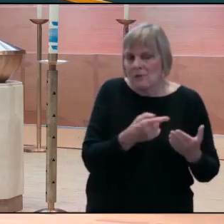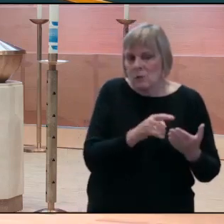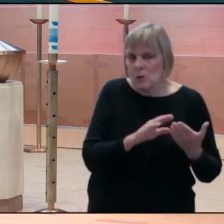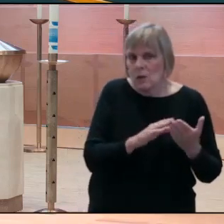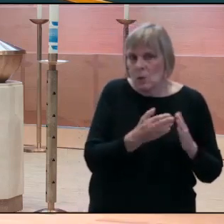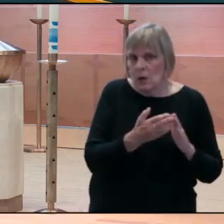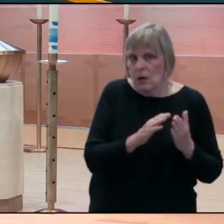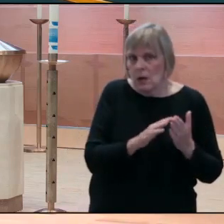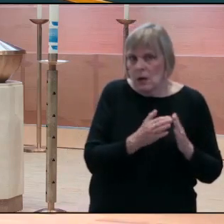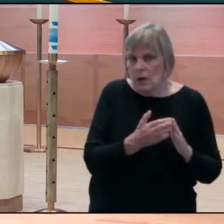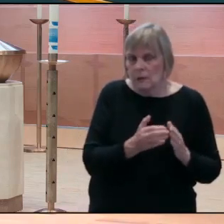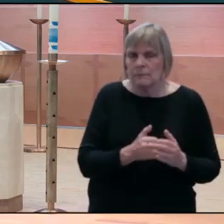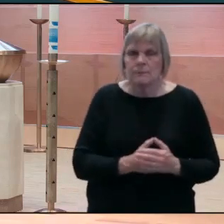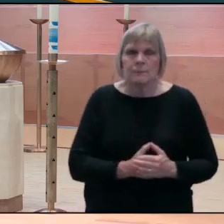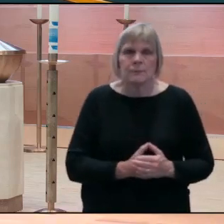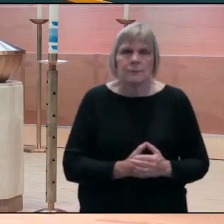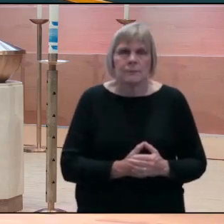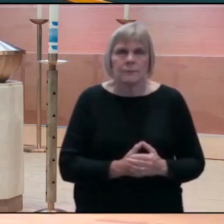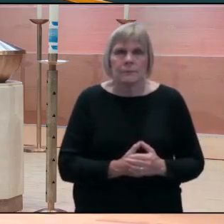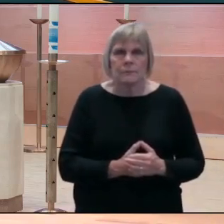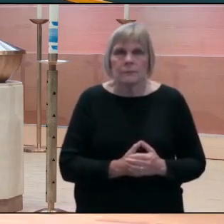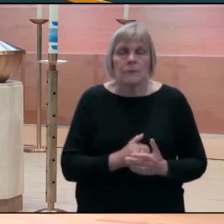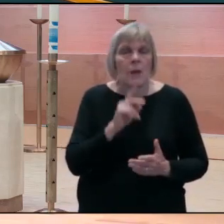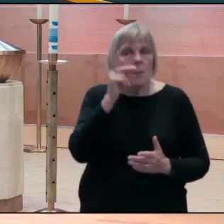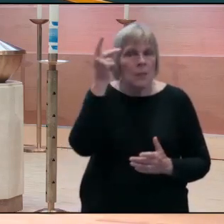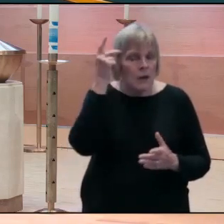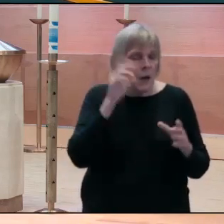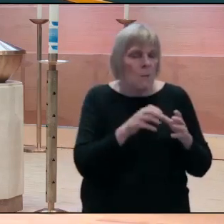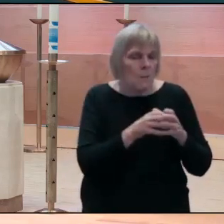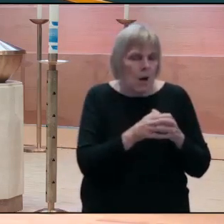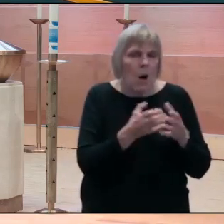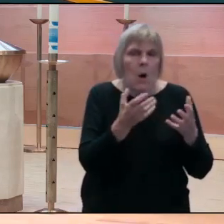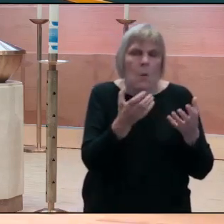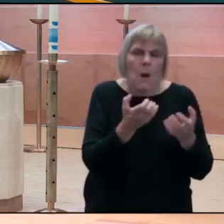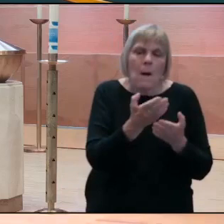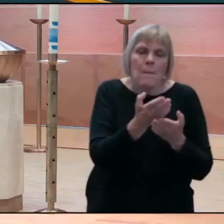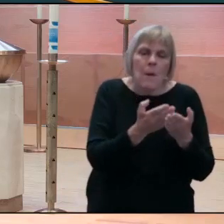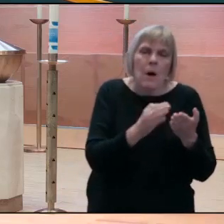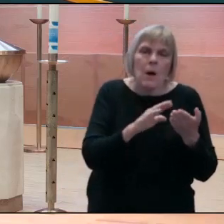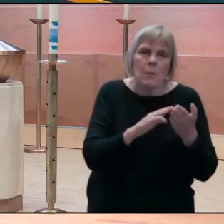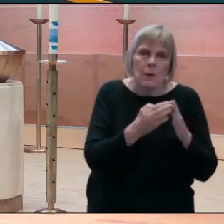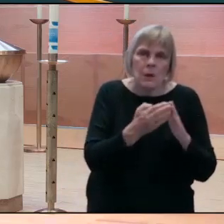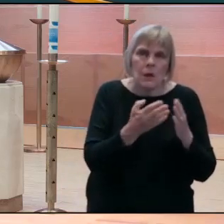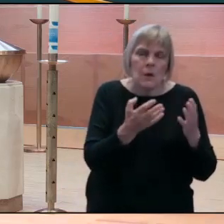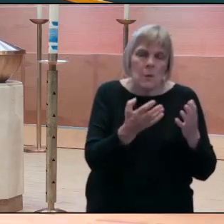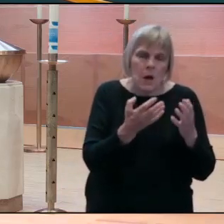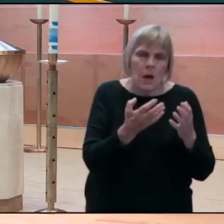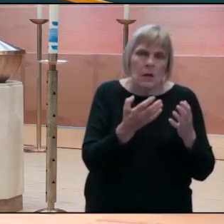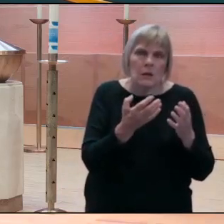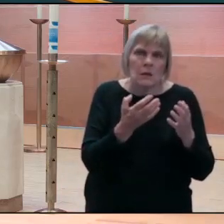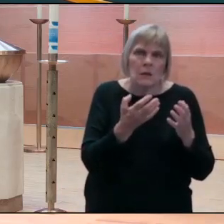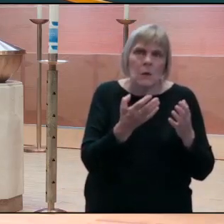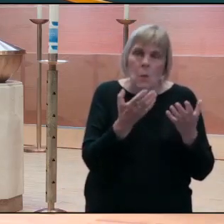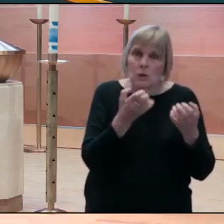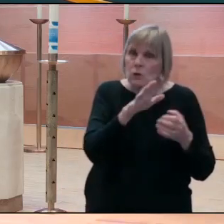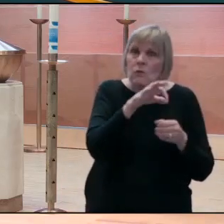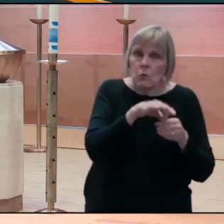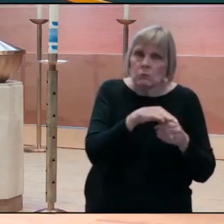the community. You know, a political party wants you part of that community so they can have your